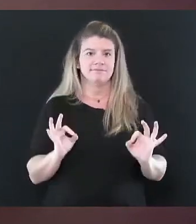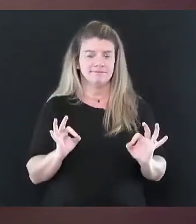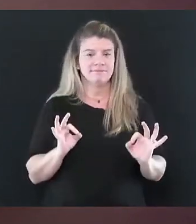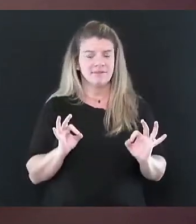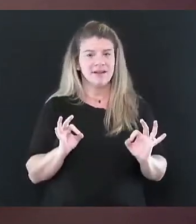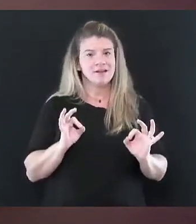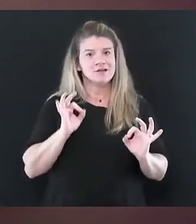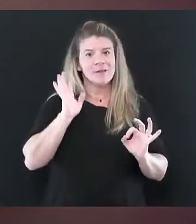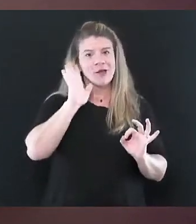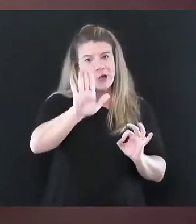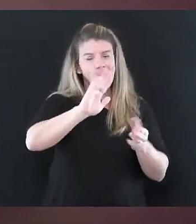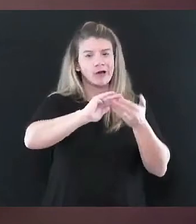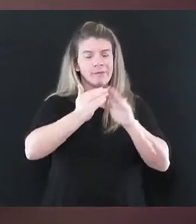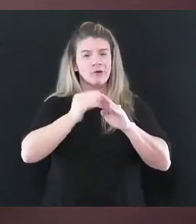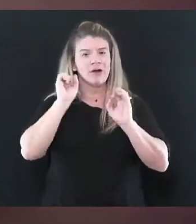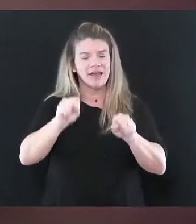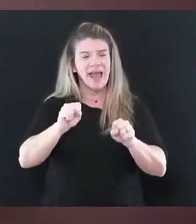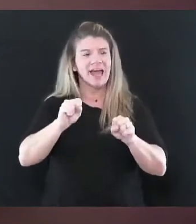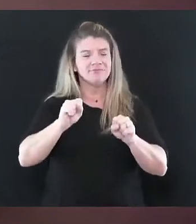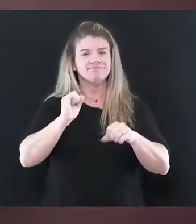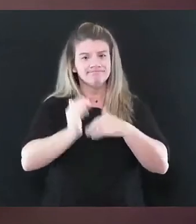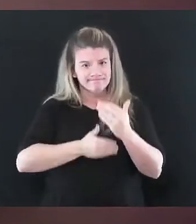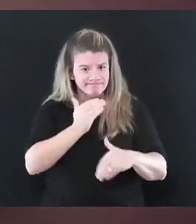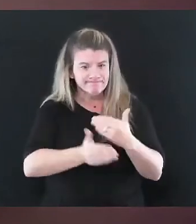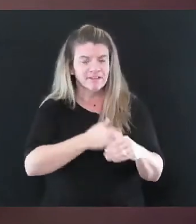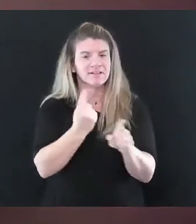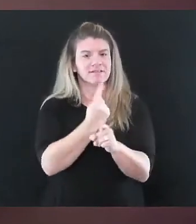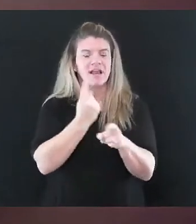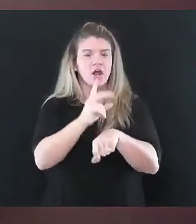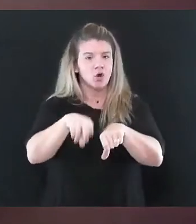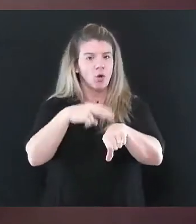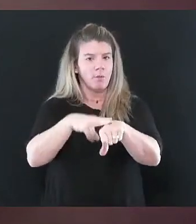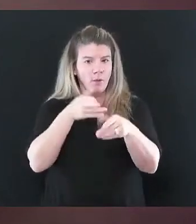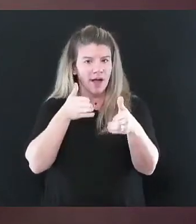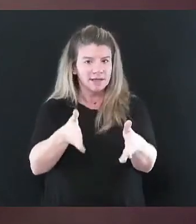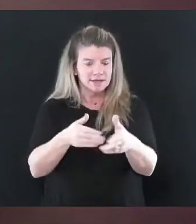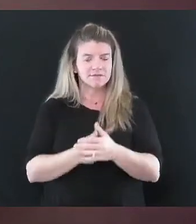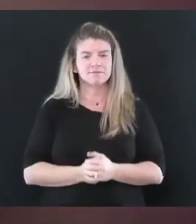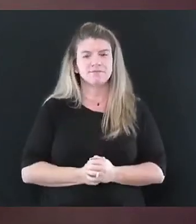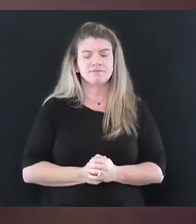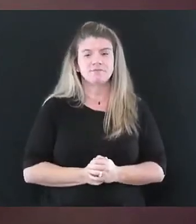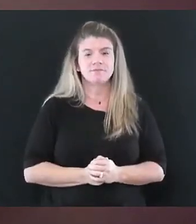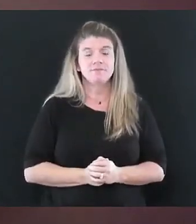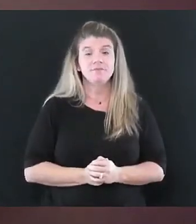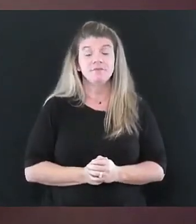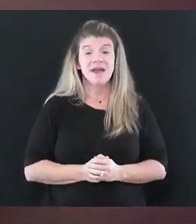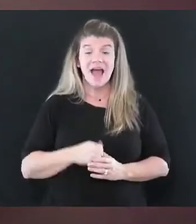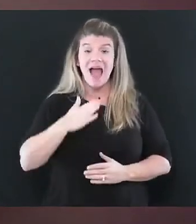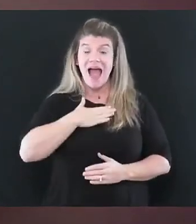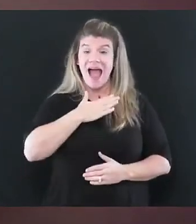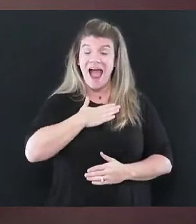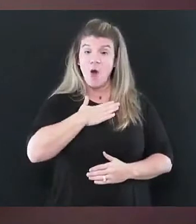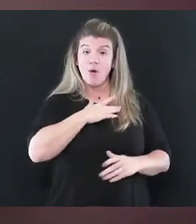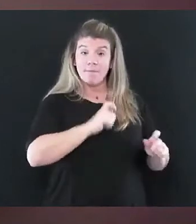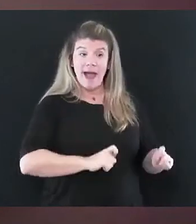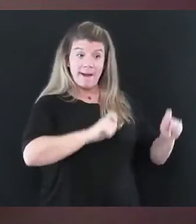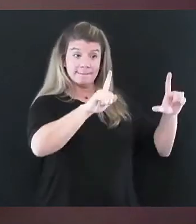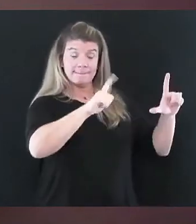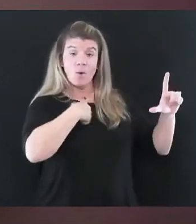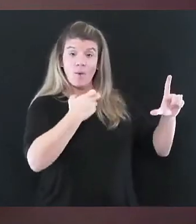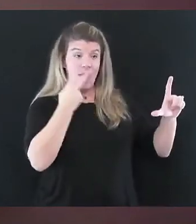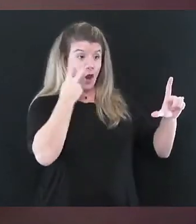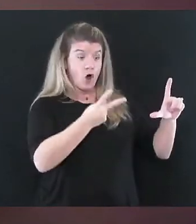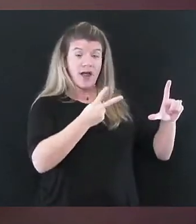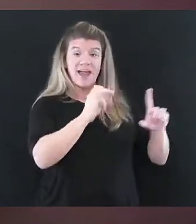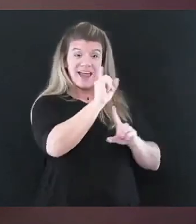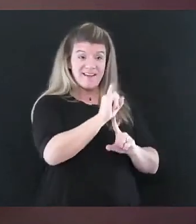in a optimal way. And I think that certainly as we've added the percent positive rate to the infection rate or the incidence